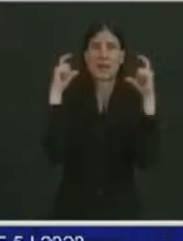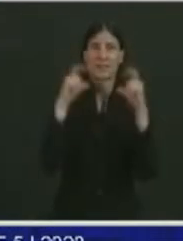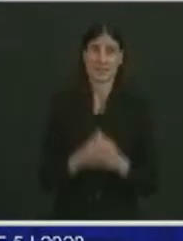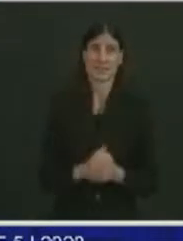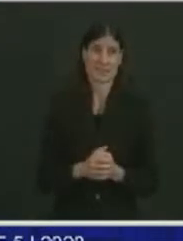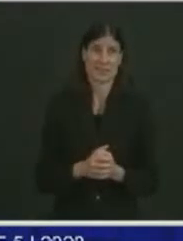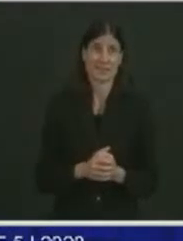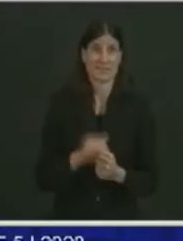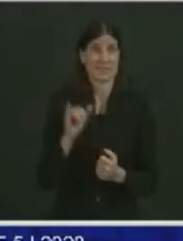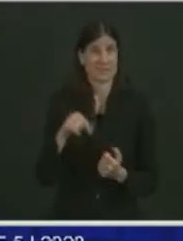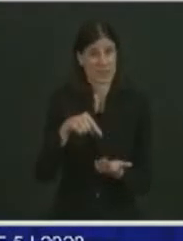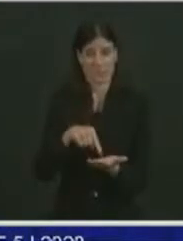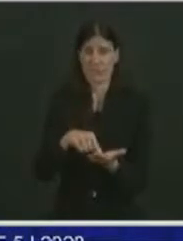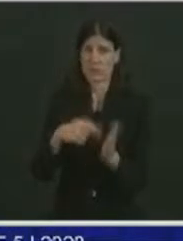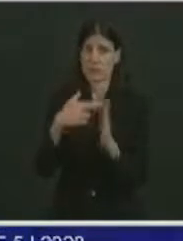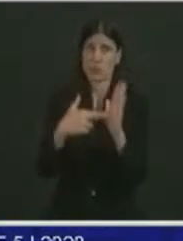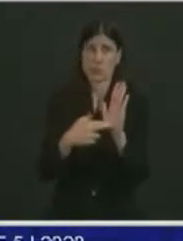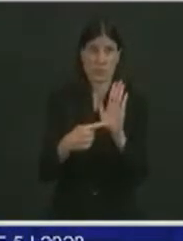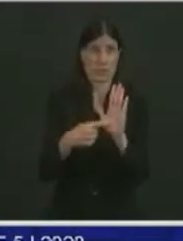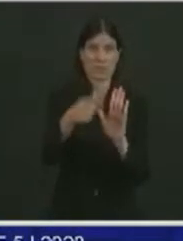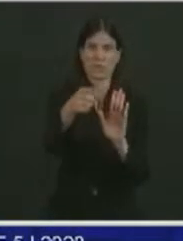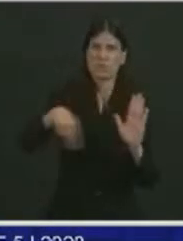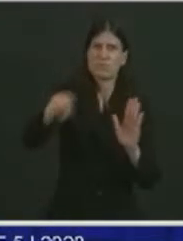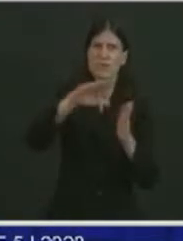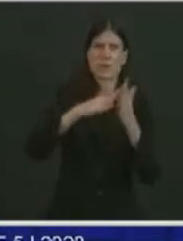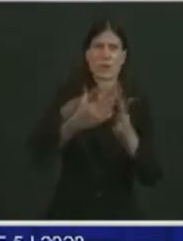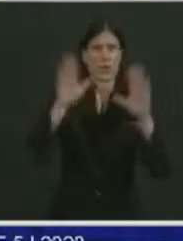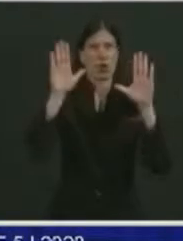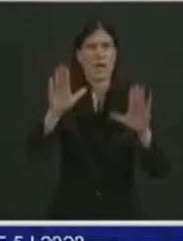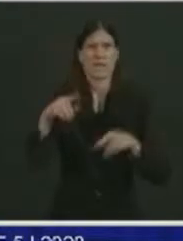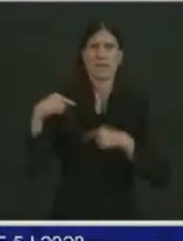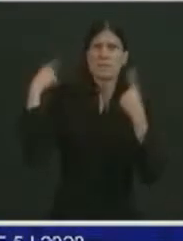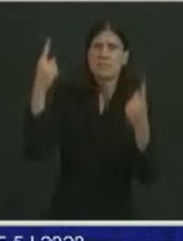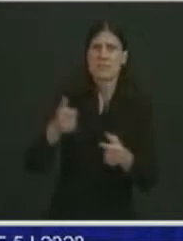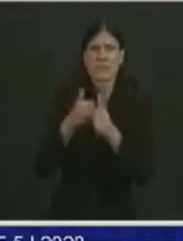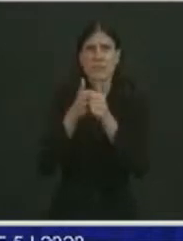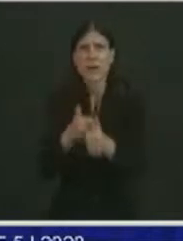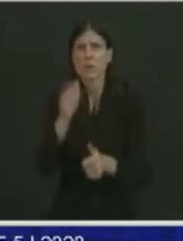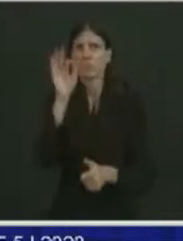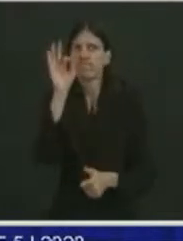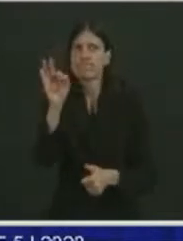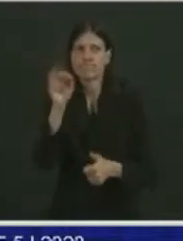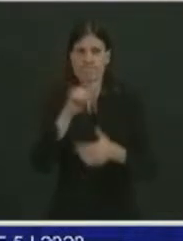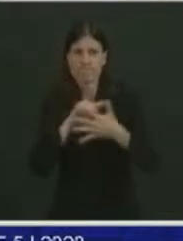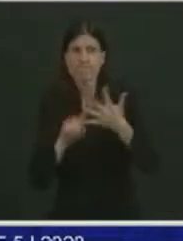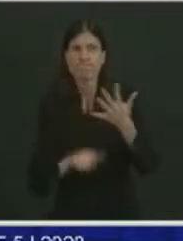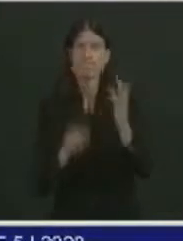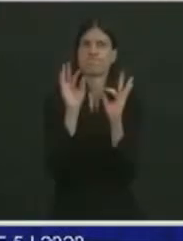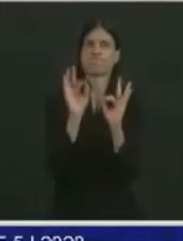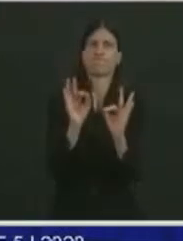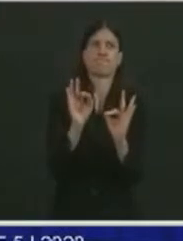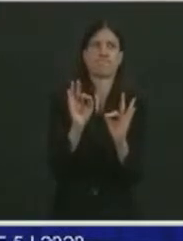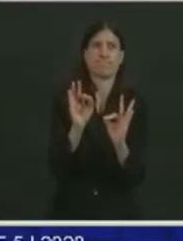last weekend, when we did our spot checks of businesses, we saw better compliance than the weekend